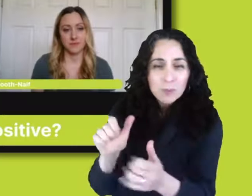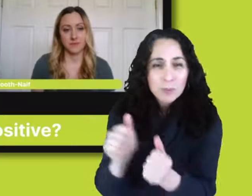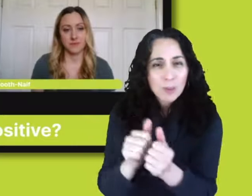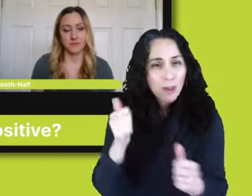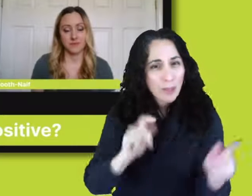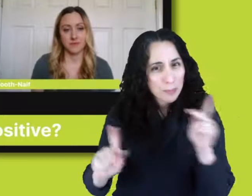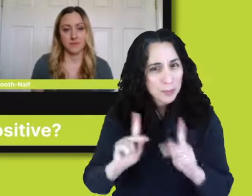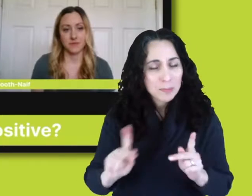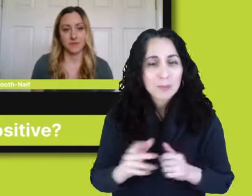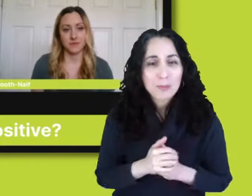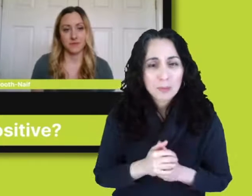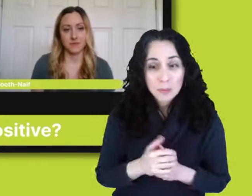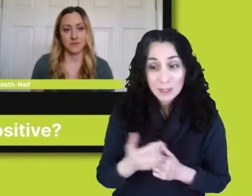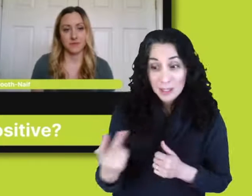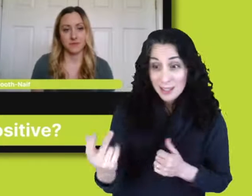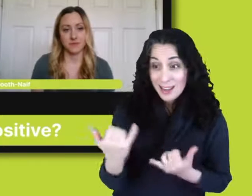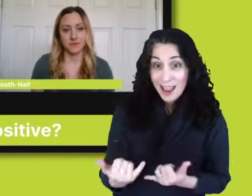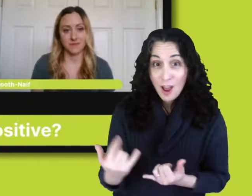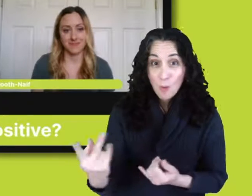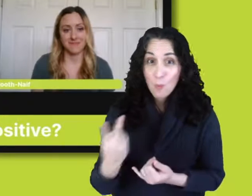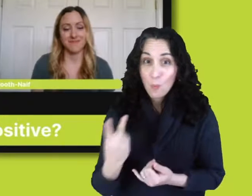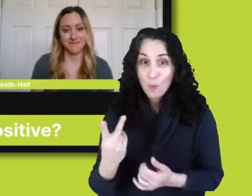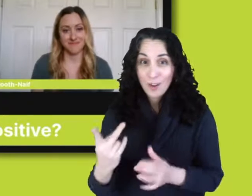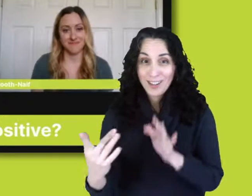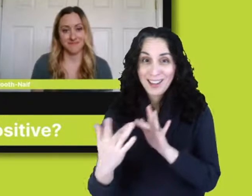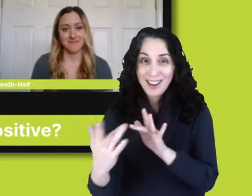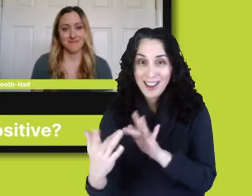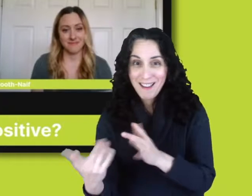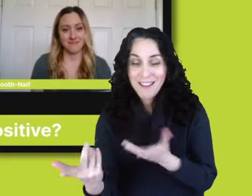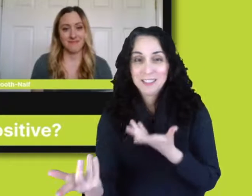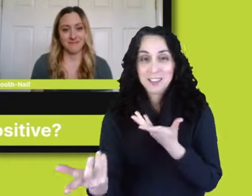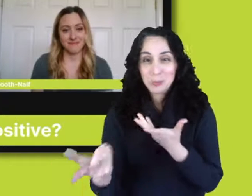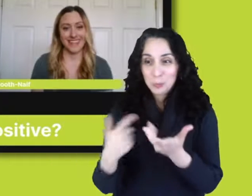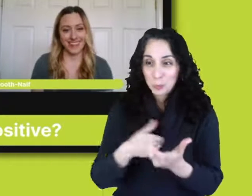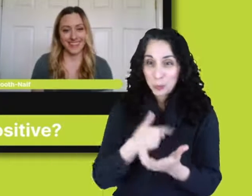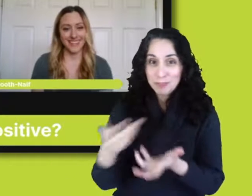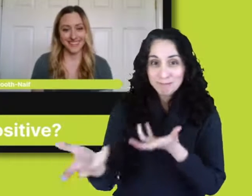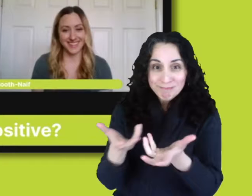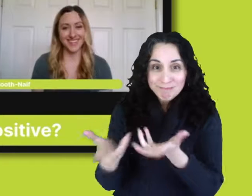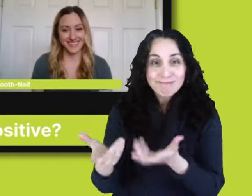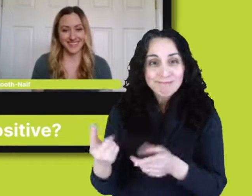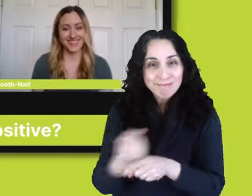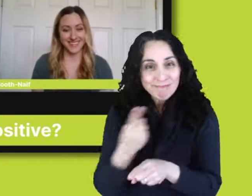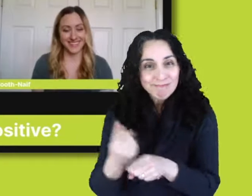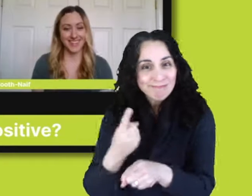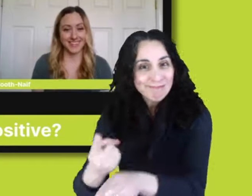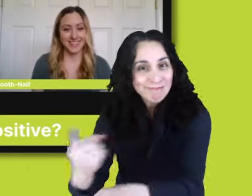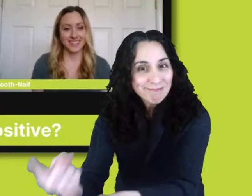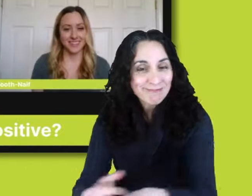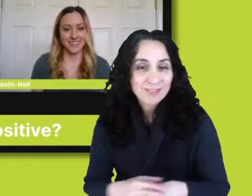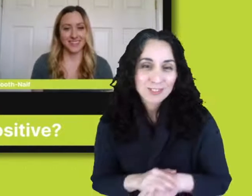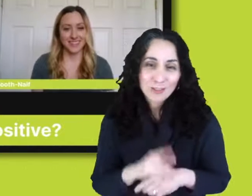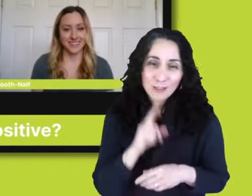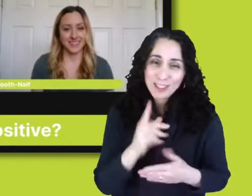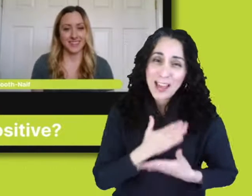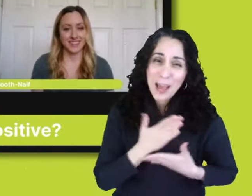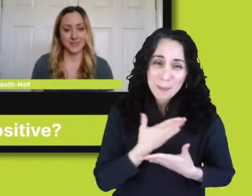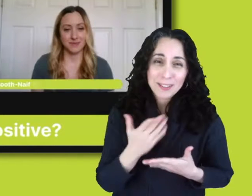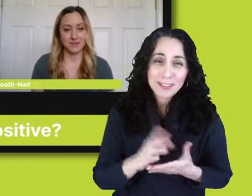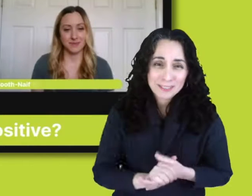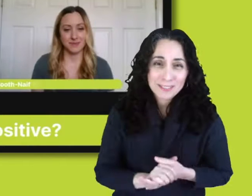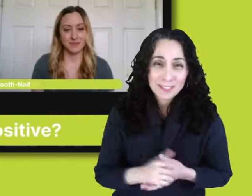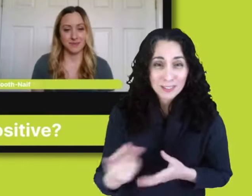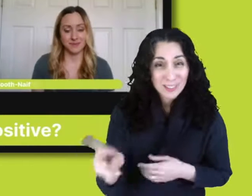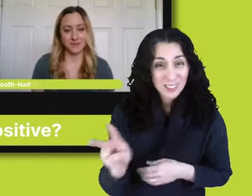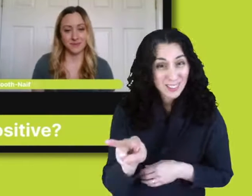I, and we now have built a relationship where I talk to you on a regular basis, and I'm proud to say that. So that's really awesome. You